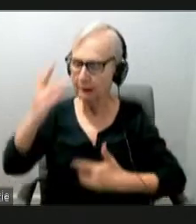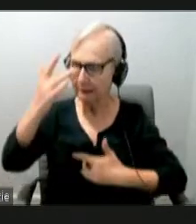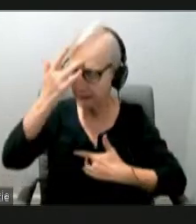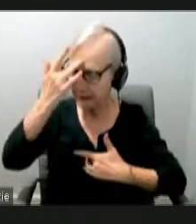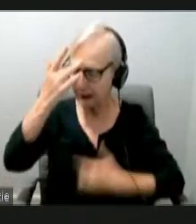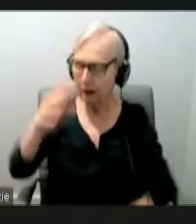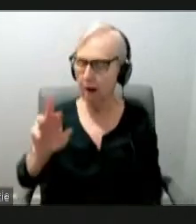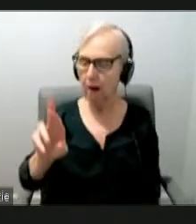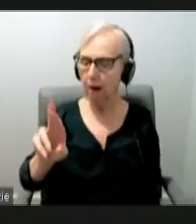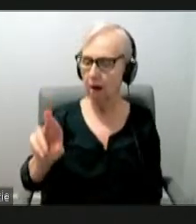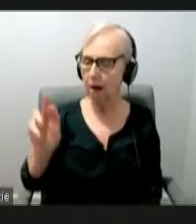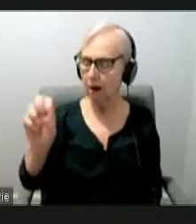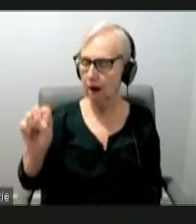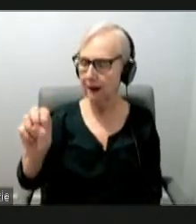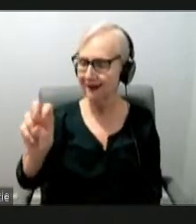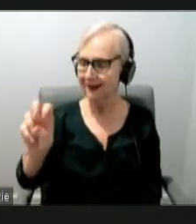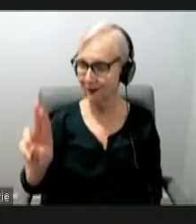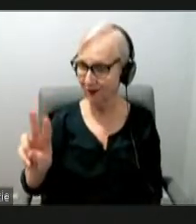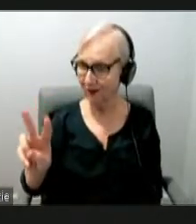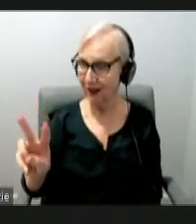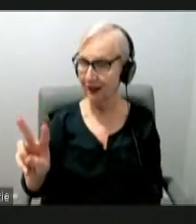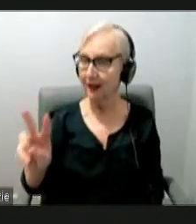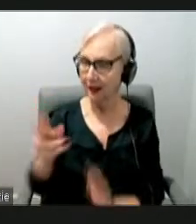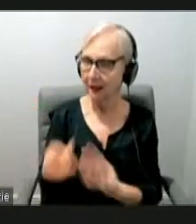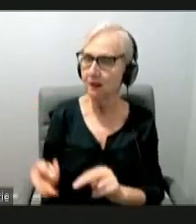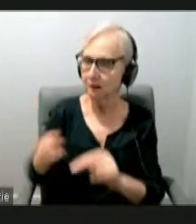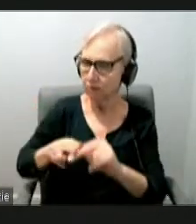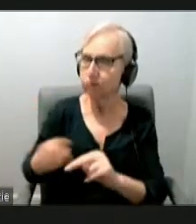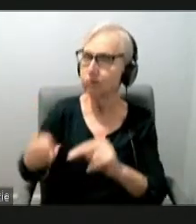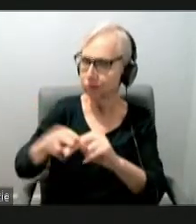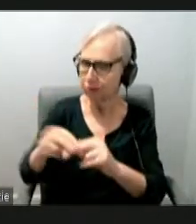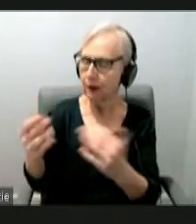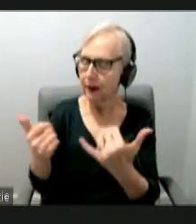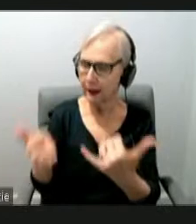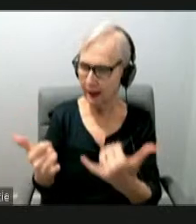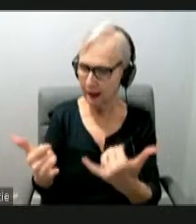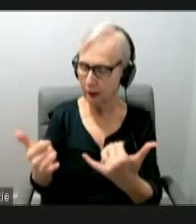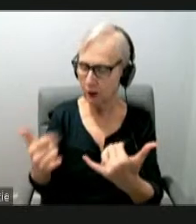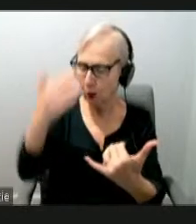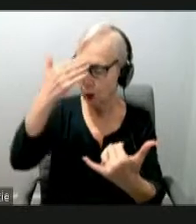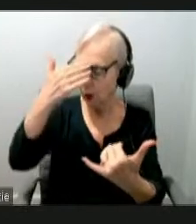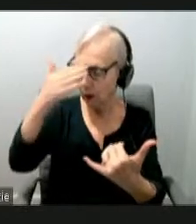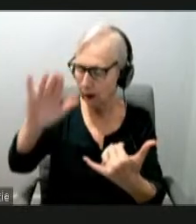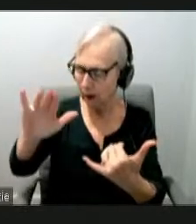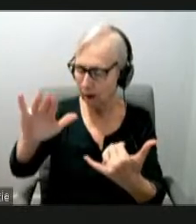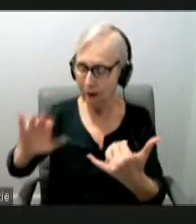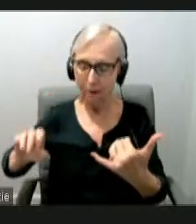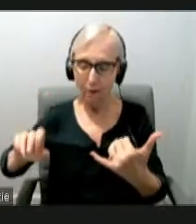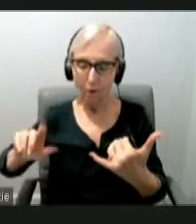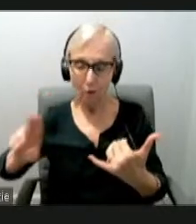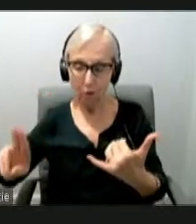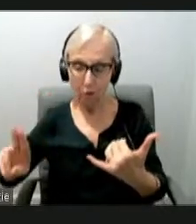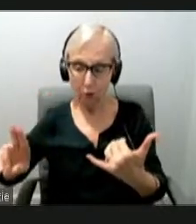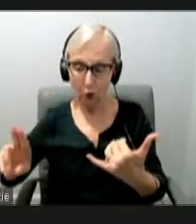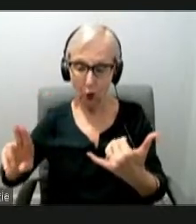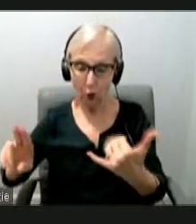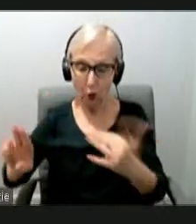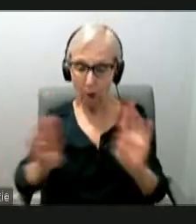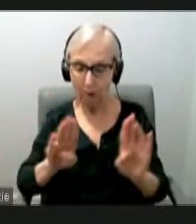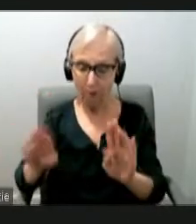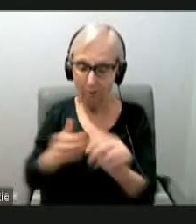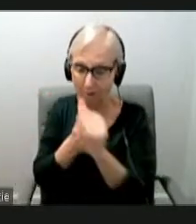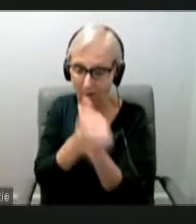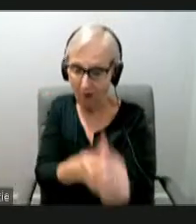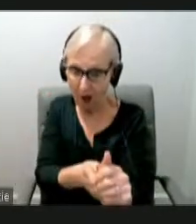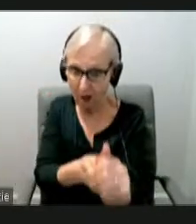are seeing a pretty rapid increase in right now. And so what we don't know is influenza going to behave the way